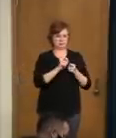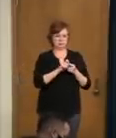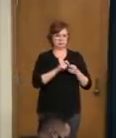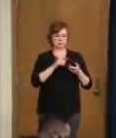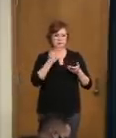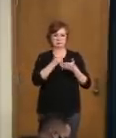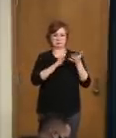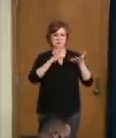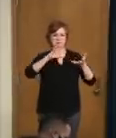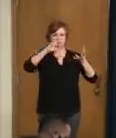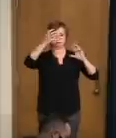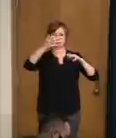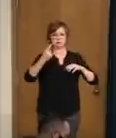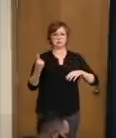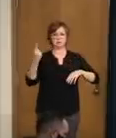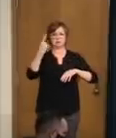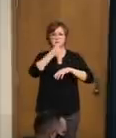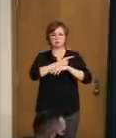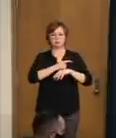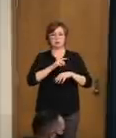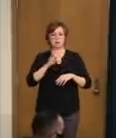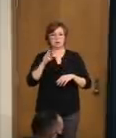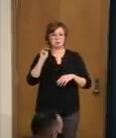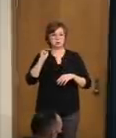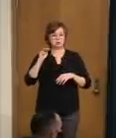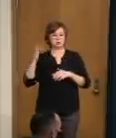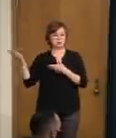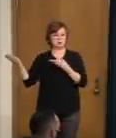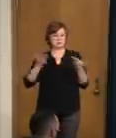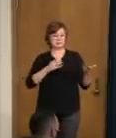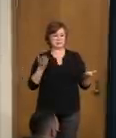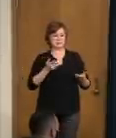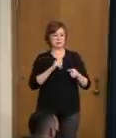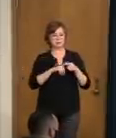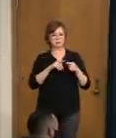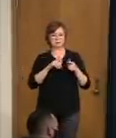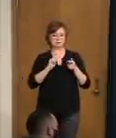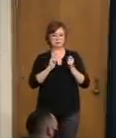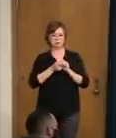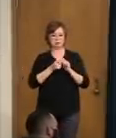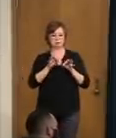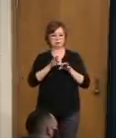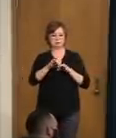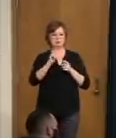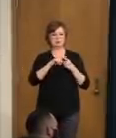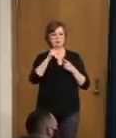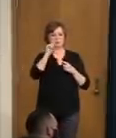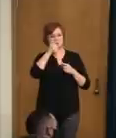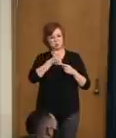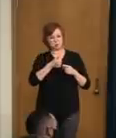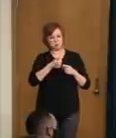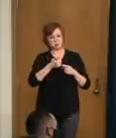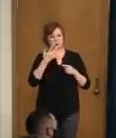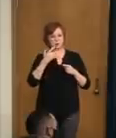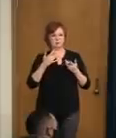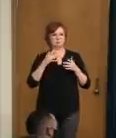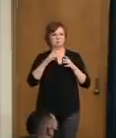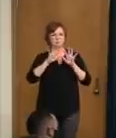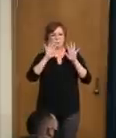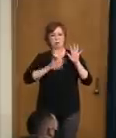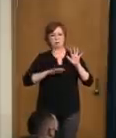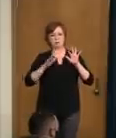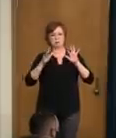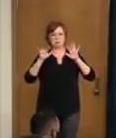So today, as an example, we were expecting a Moderna shipment to the province. It's coming tomorrow. And so our team has pivoted, and they'll be prepared to get